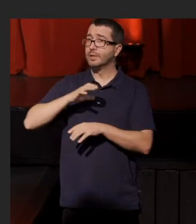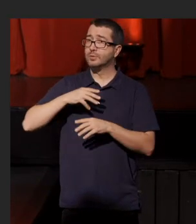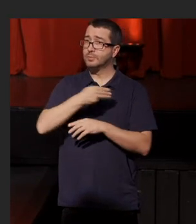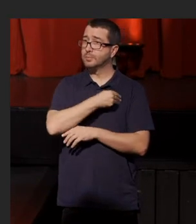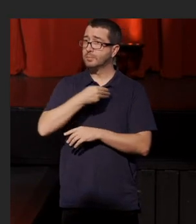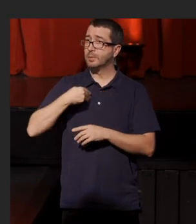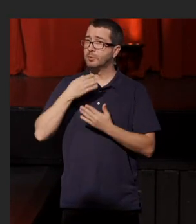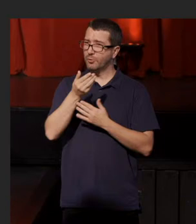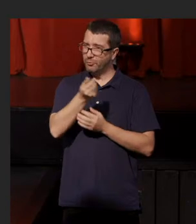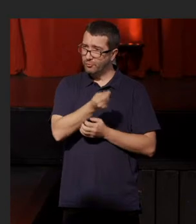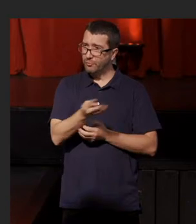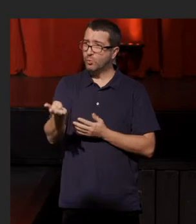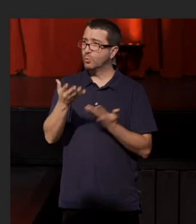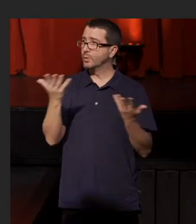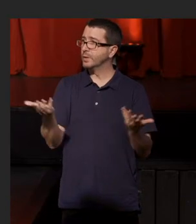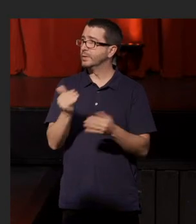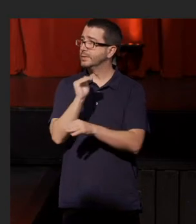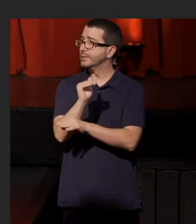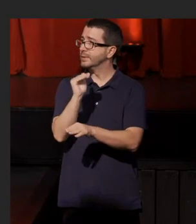evening. And I thank you